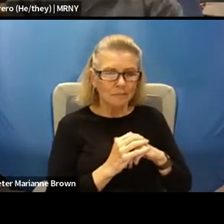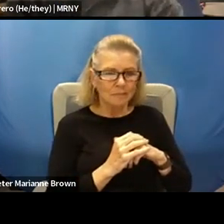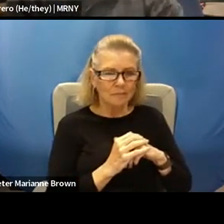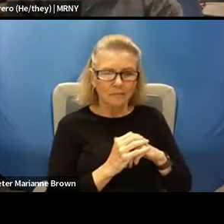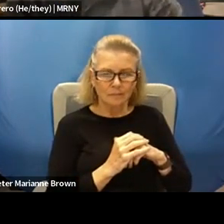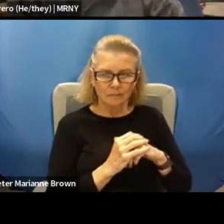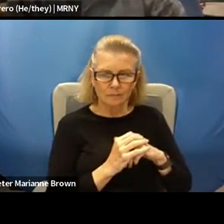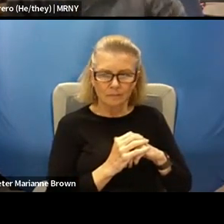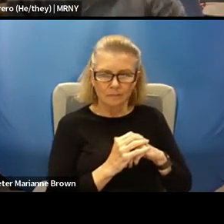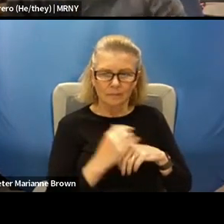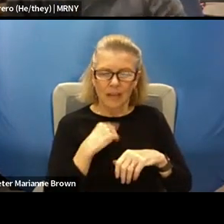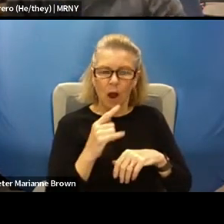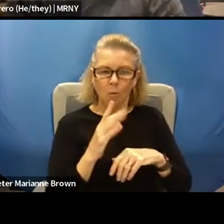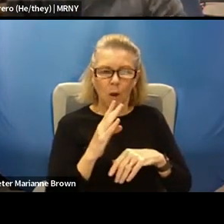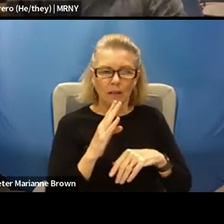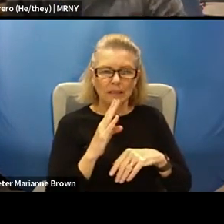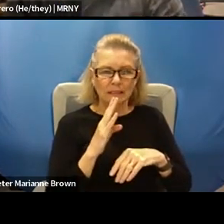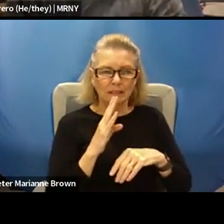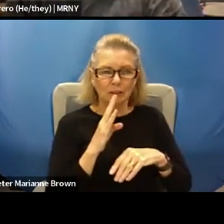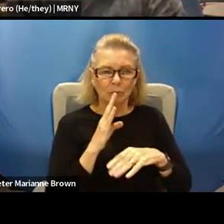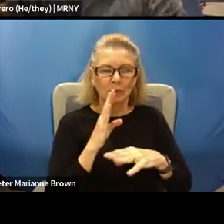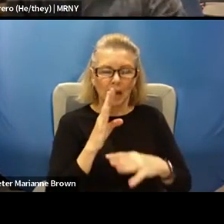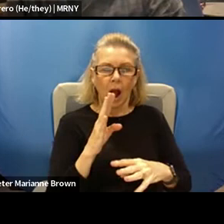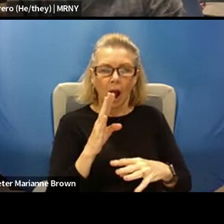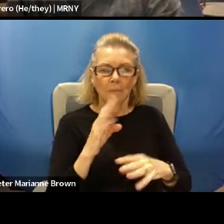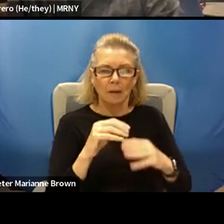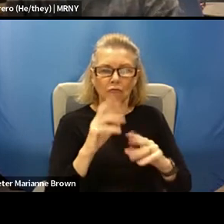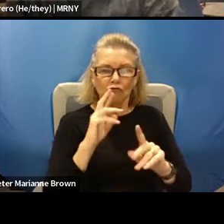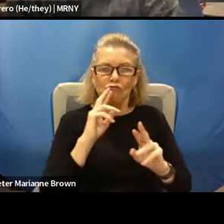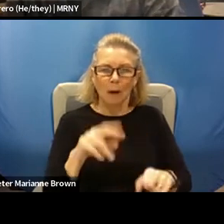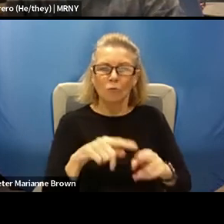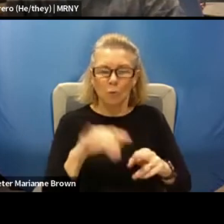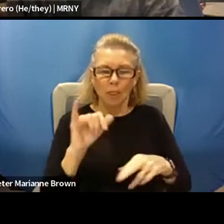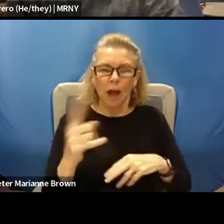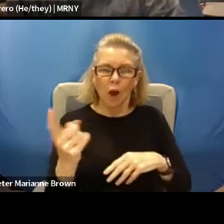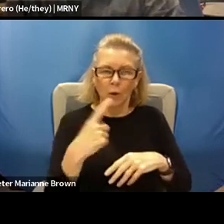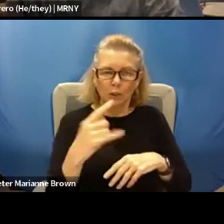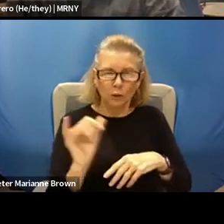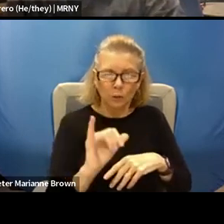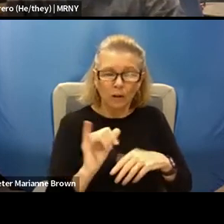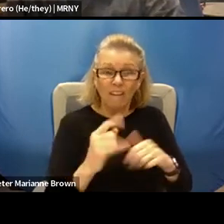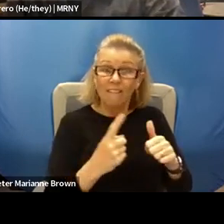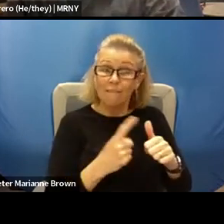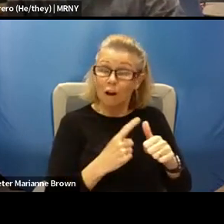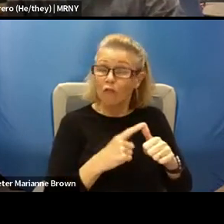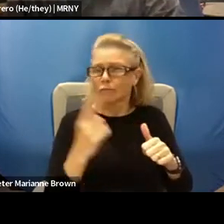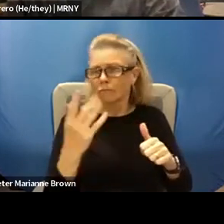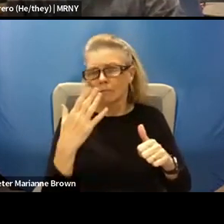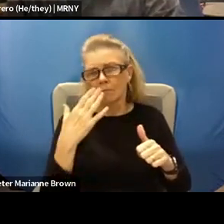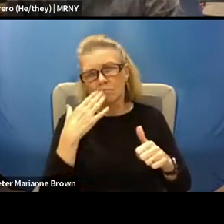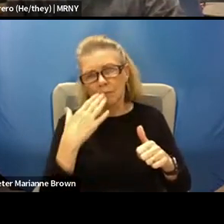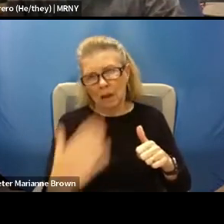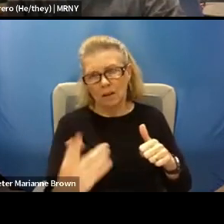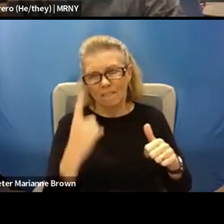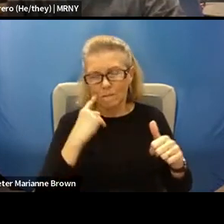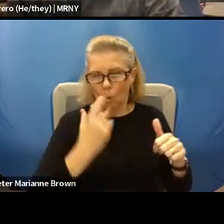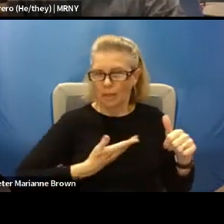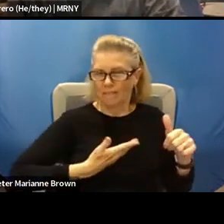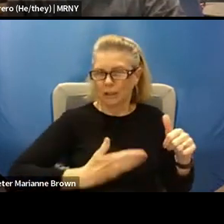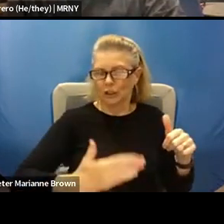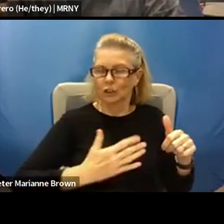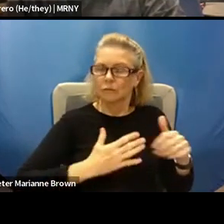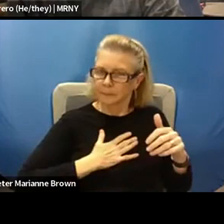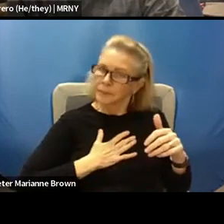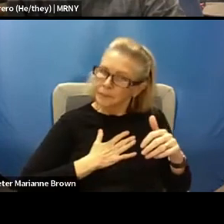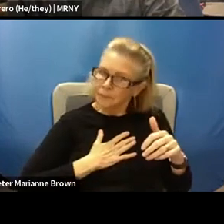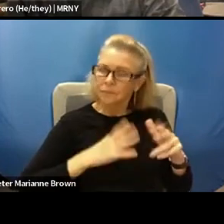I'll speak up and respond to this question as well. First and foremost, thank you for the invitation. It's such an honor to